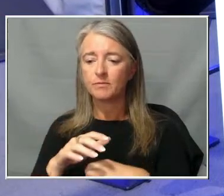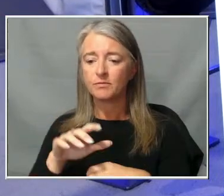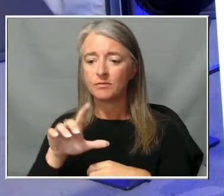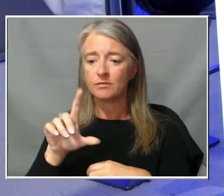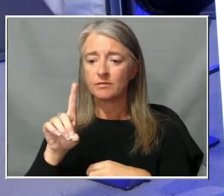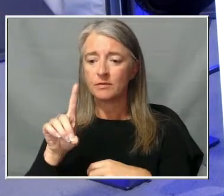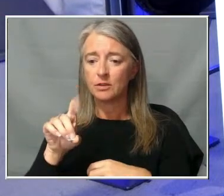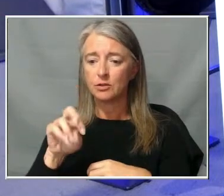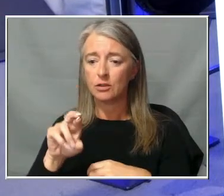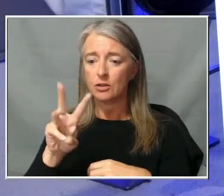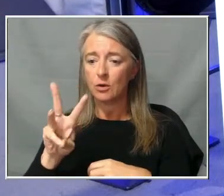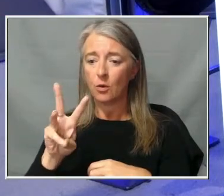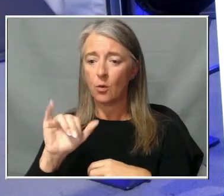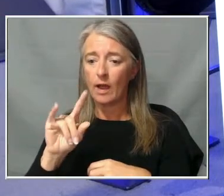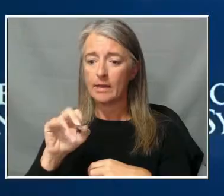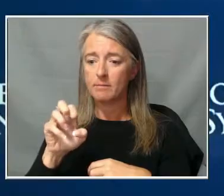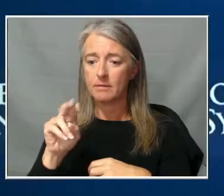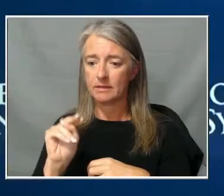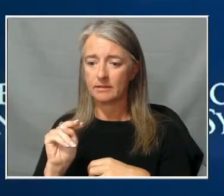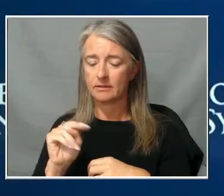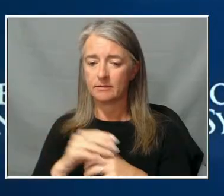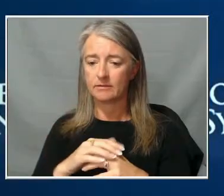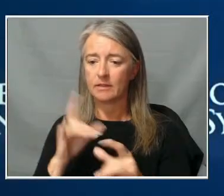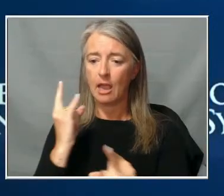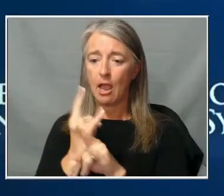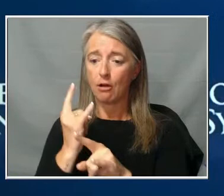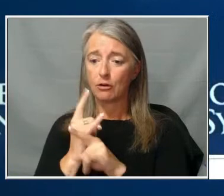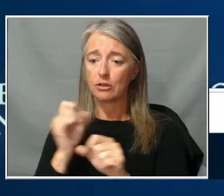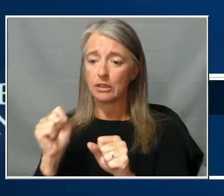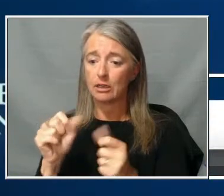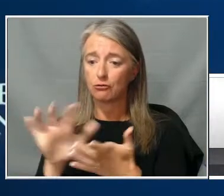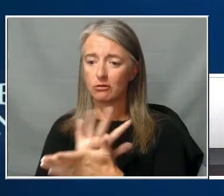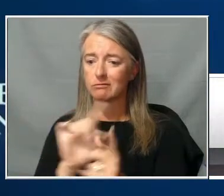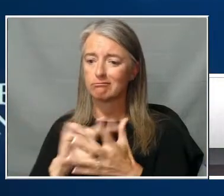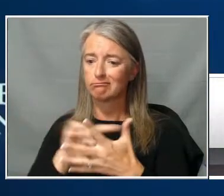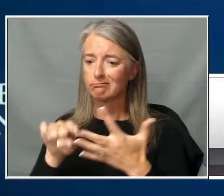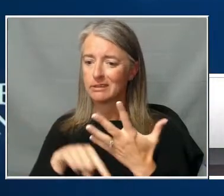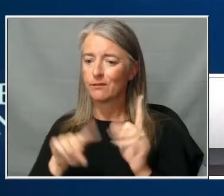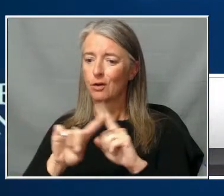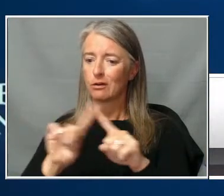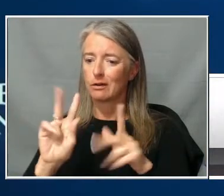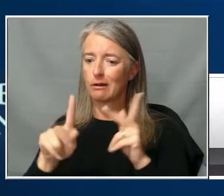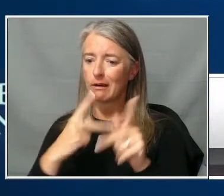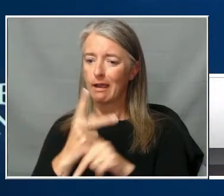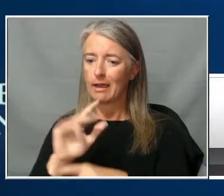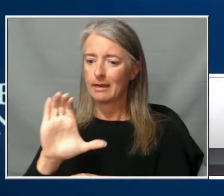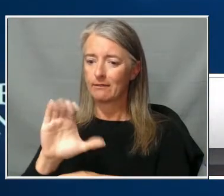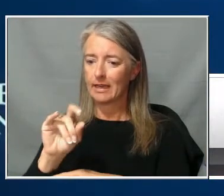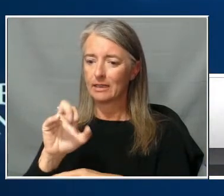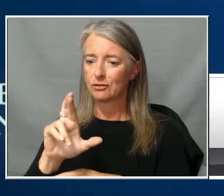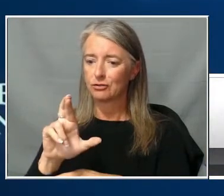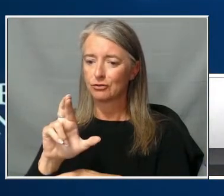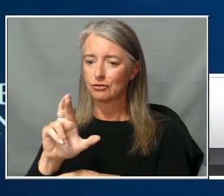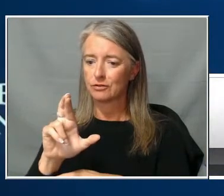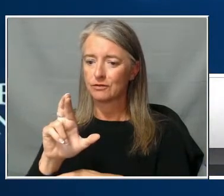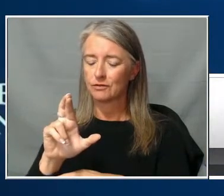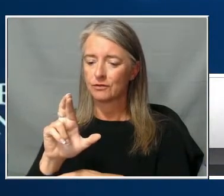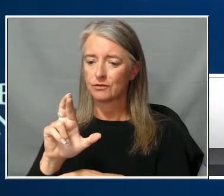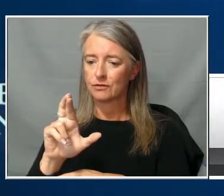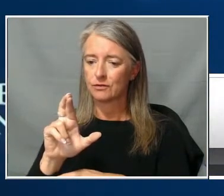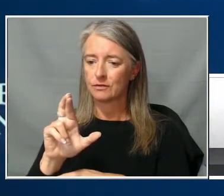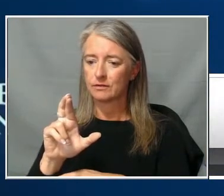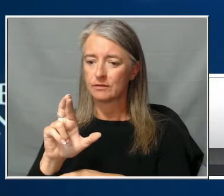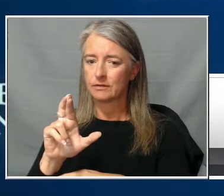cause? Well, alcohol can cause a number of cancers. Most notoriously, it causes cancers of the head and